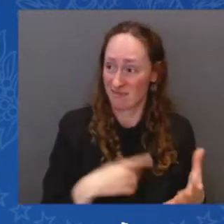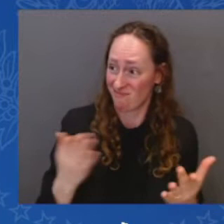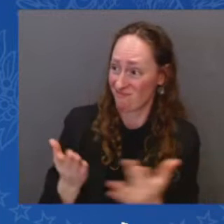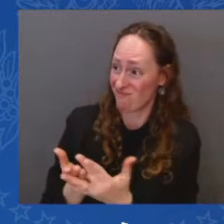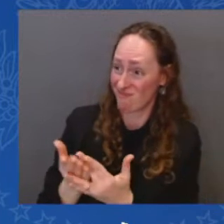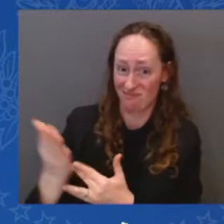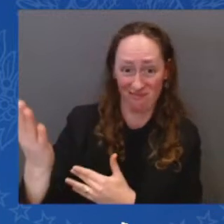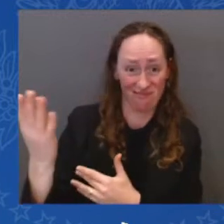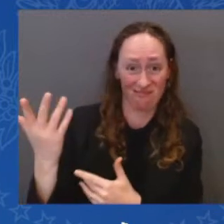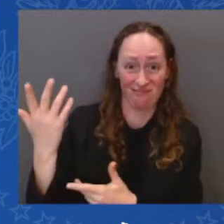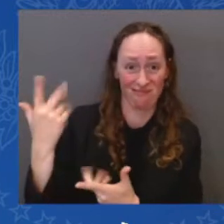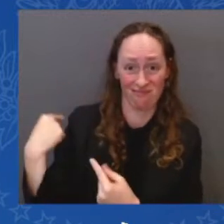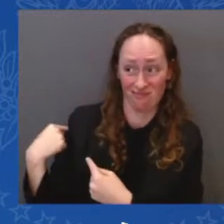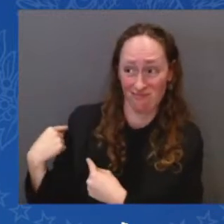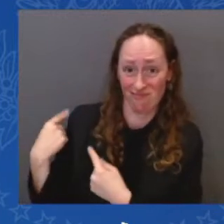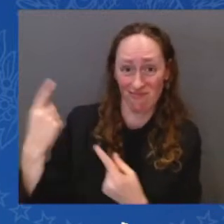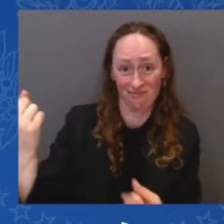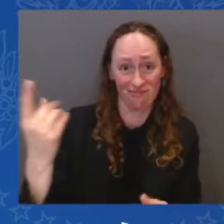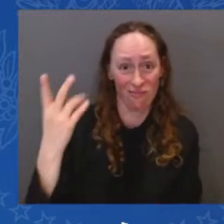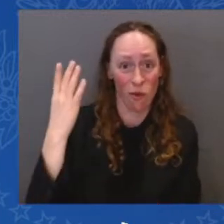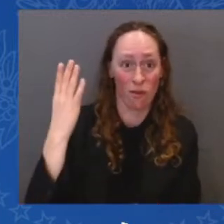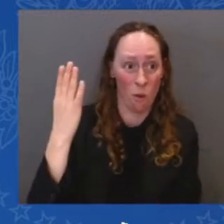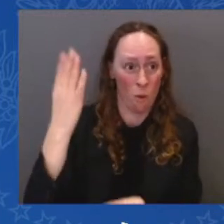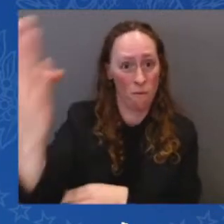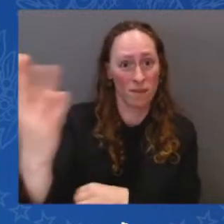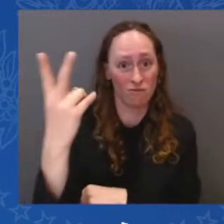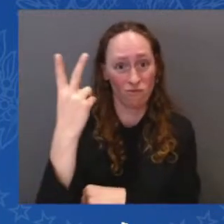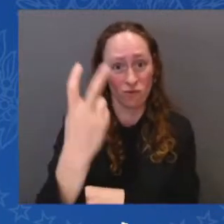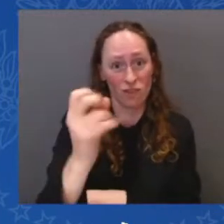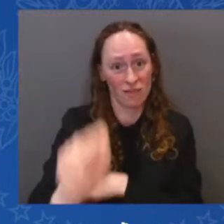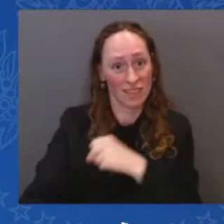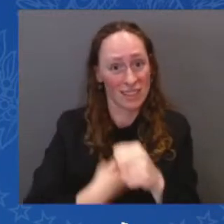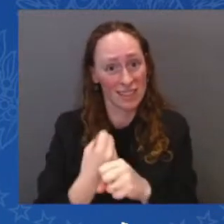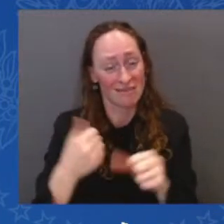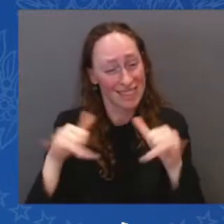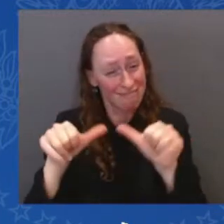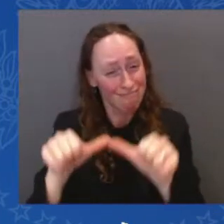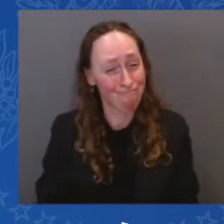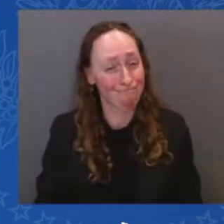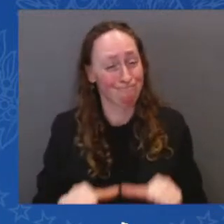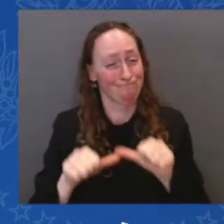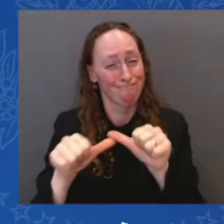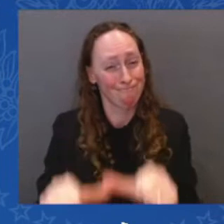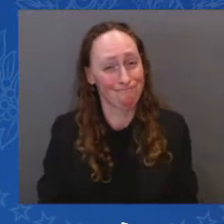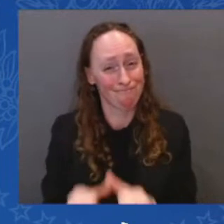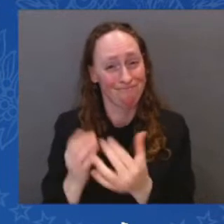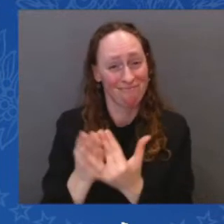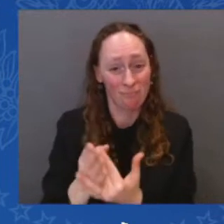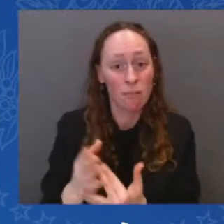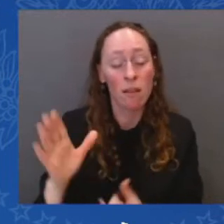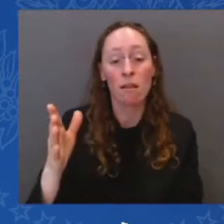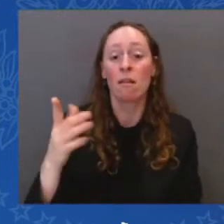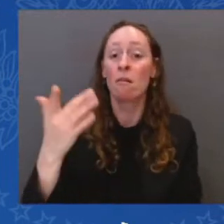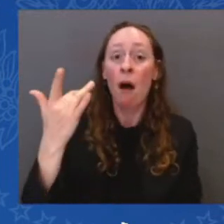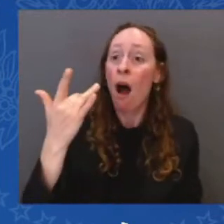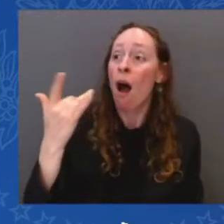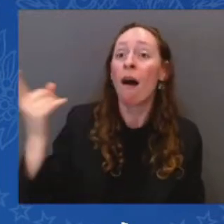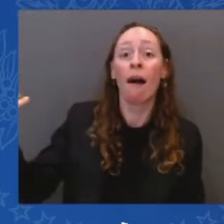Not fealty to any one person or to a political party, but to the idea of